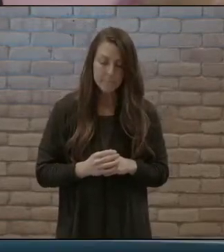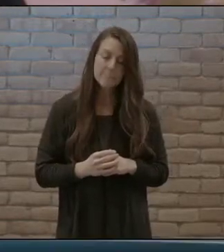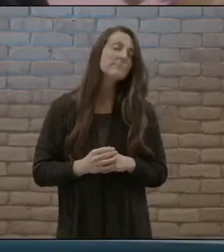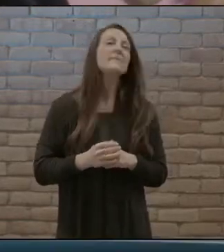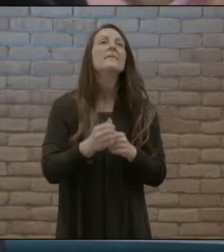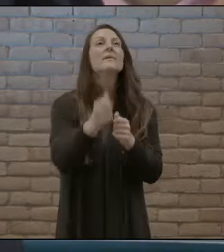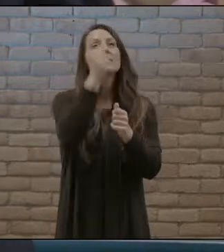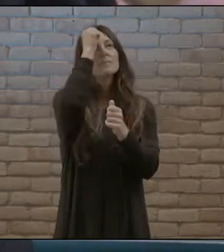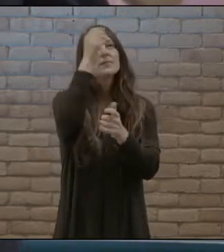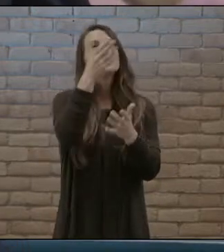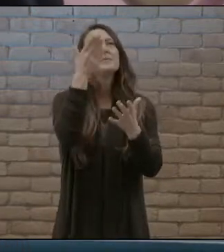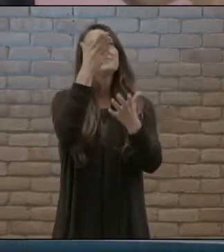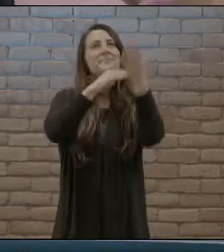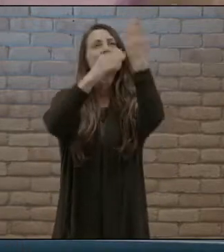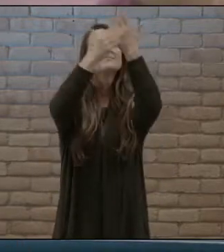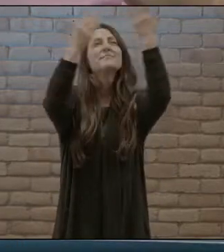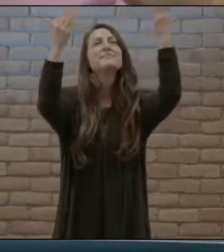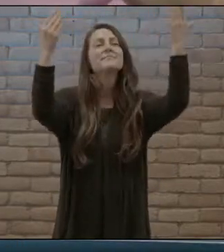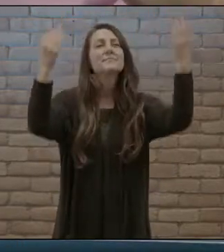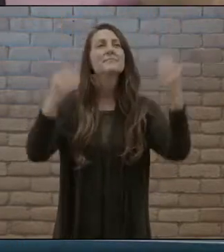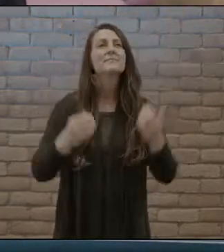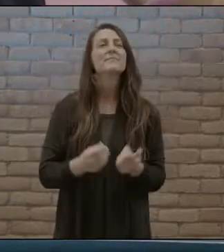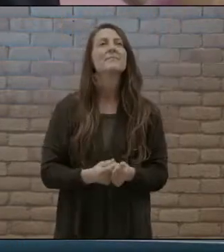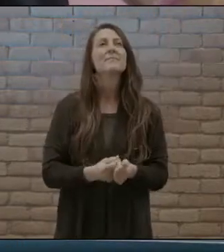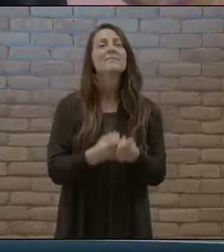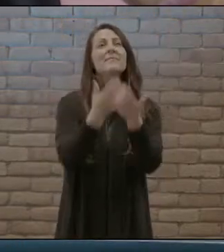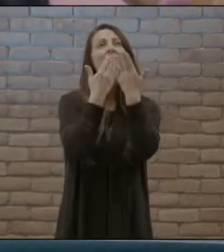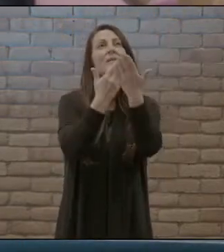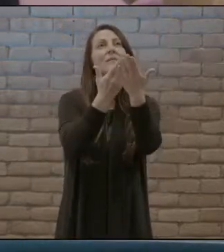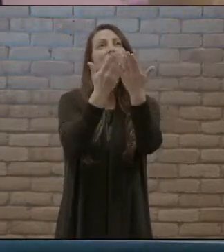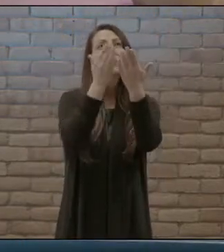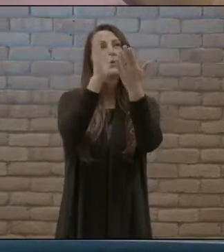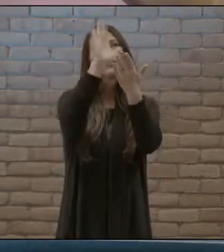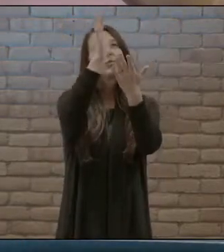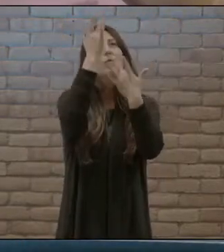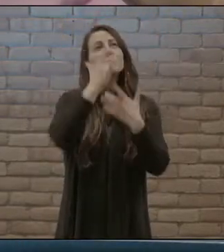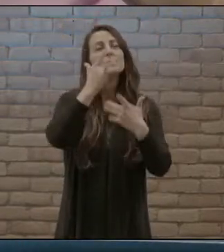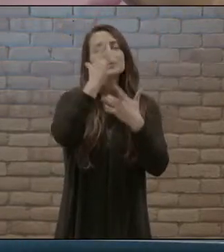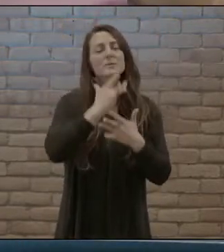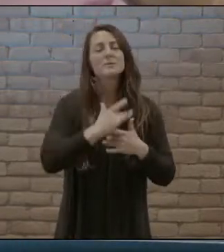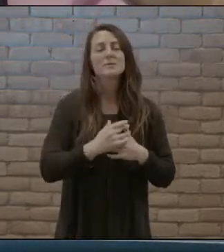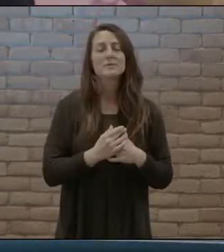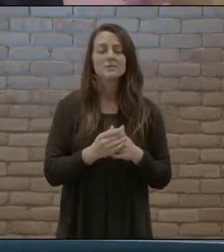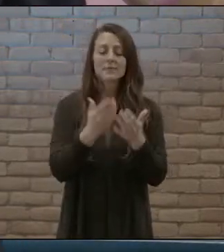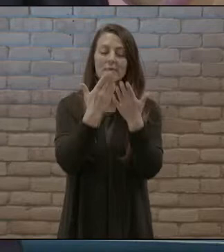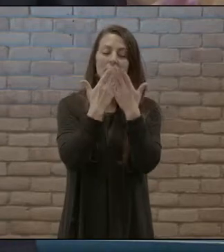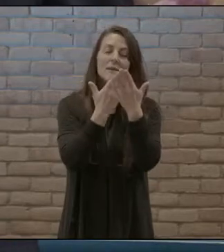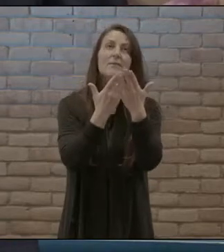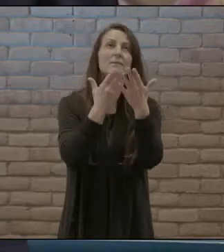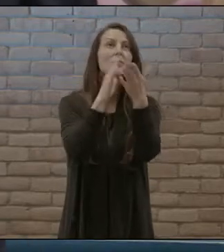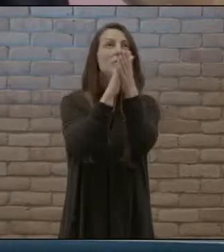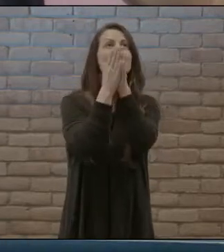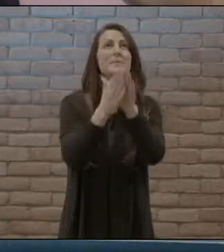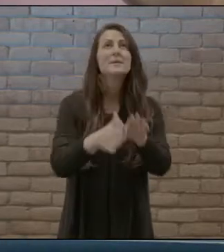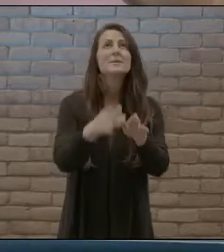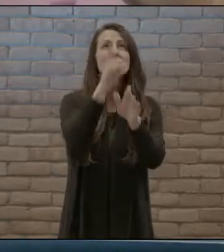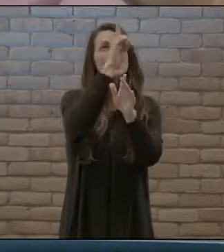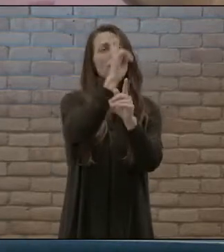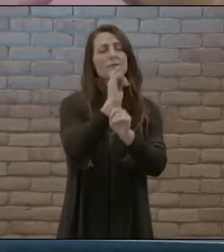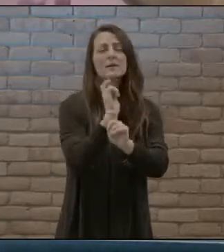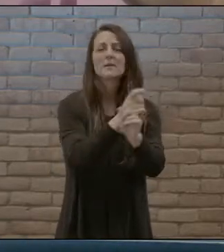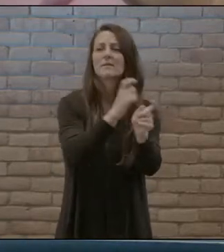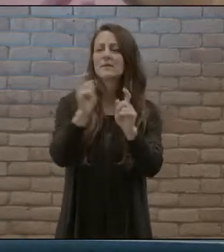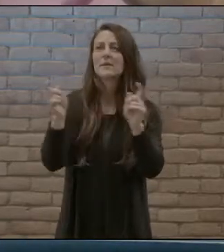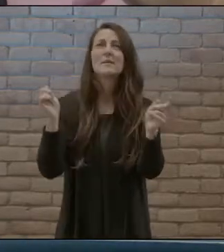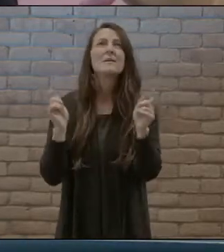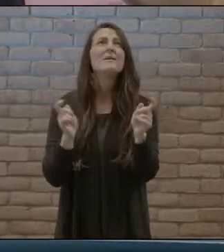Heavenly Father, we thank you so much for the mercy that you have shown us. We thank you for the peace that you have given to us in